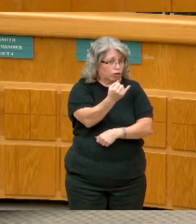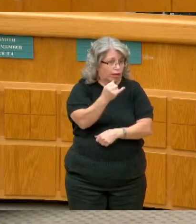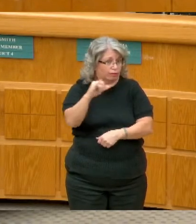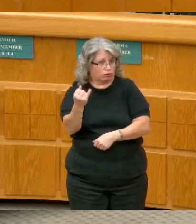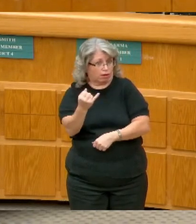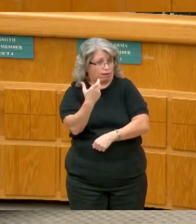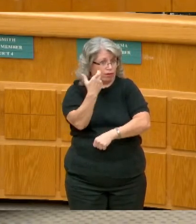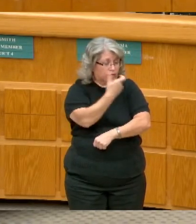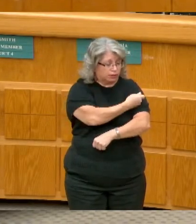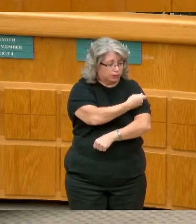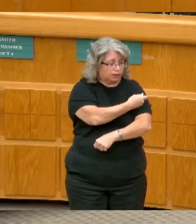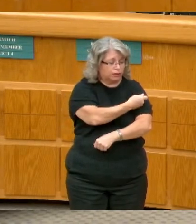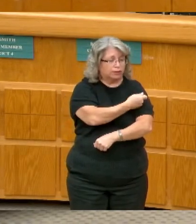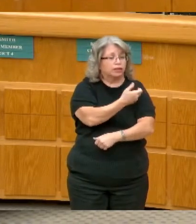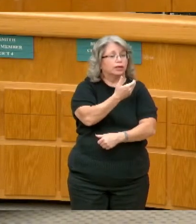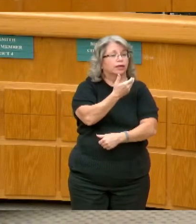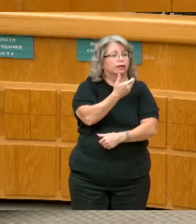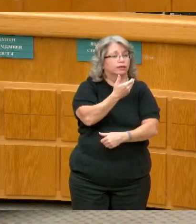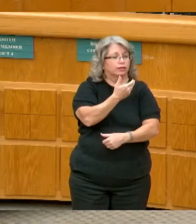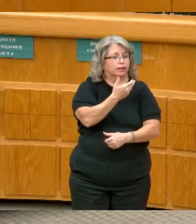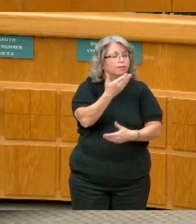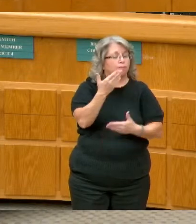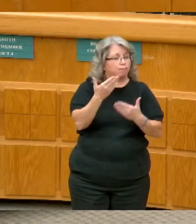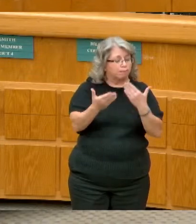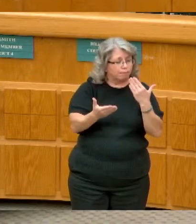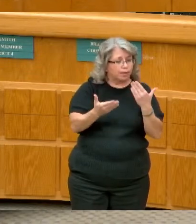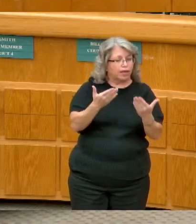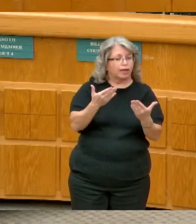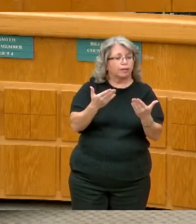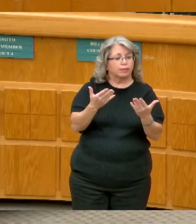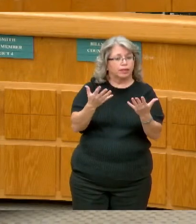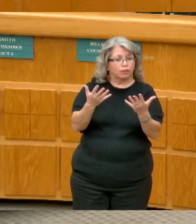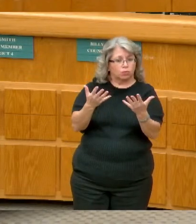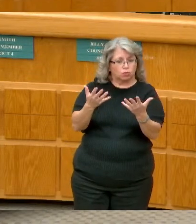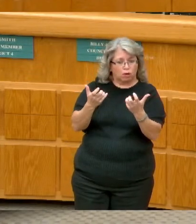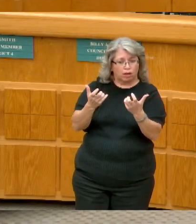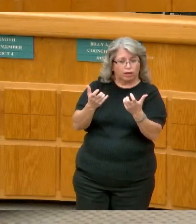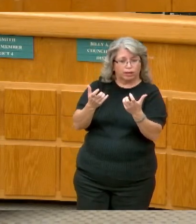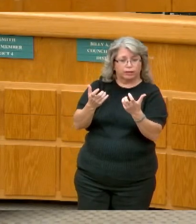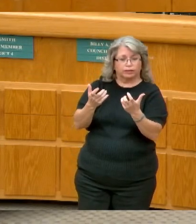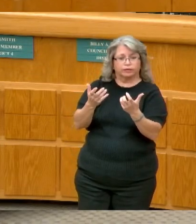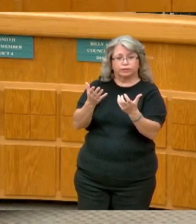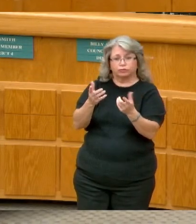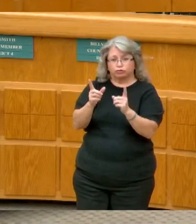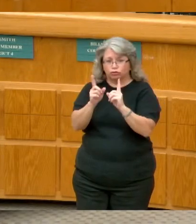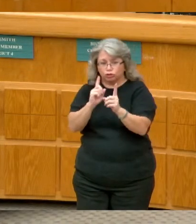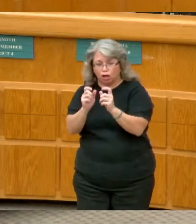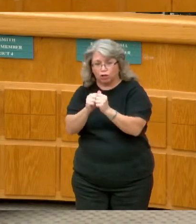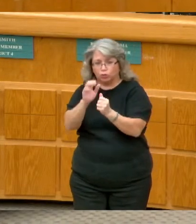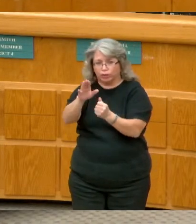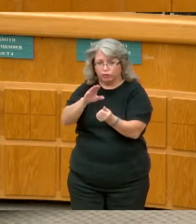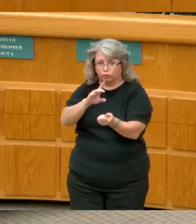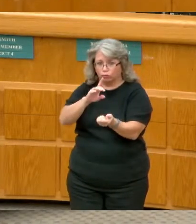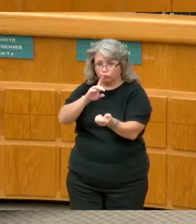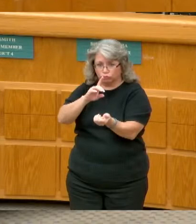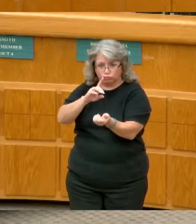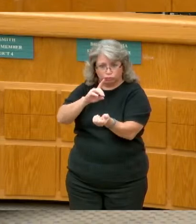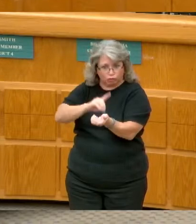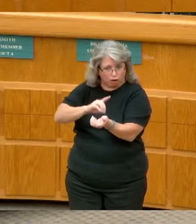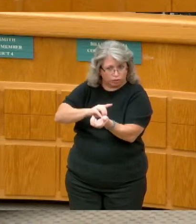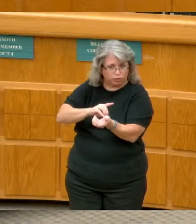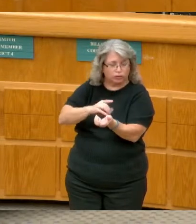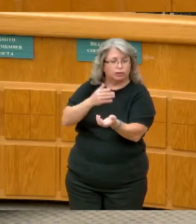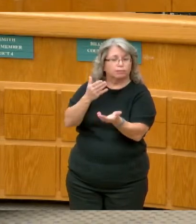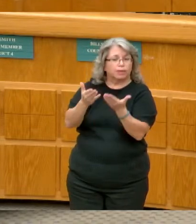about, even though you've gotten a second mRNA as a booster to your J&J, you may need an